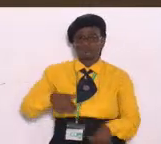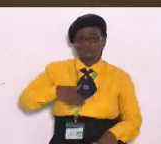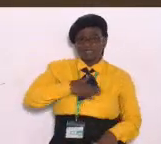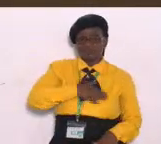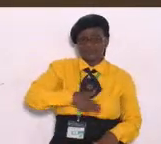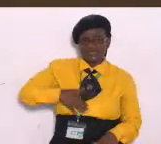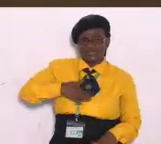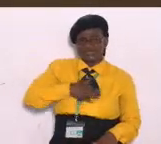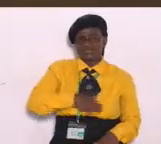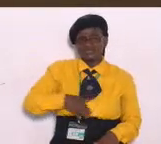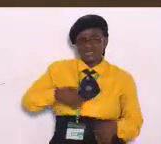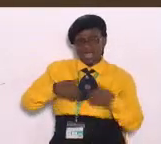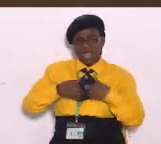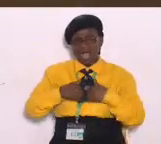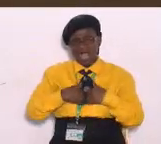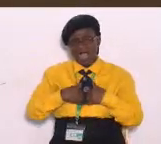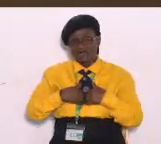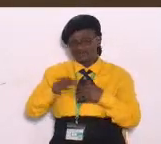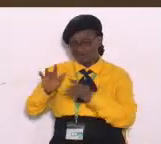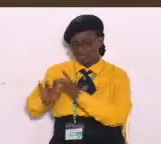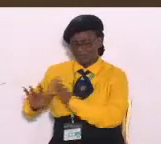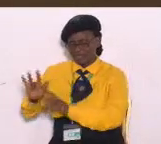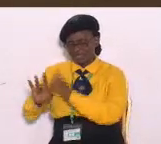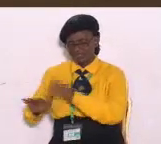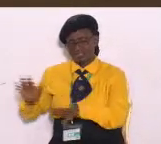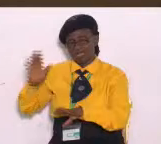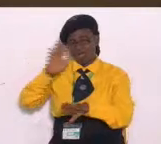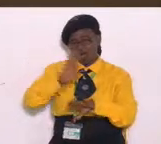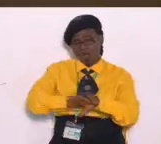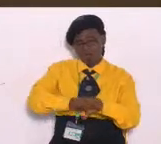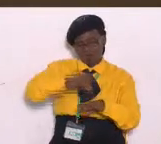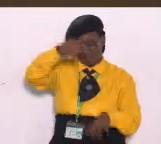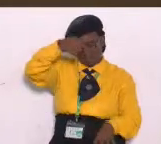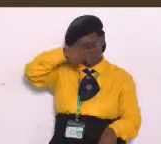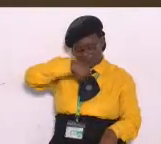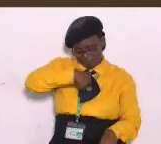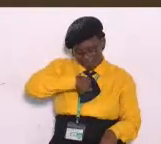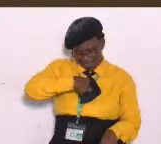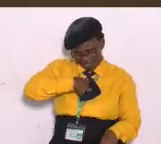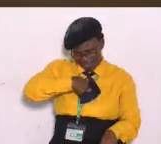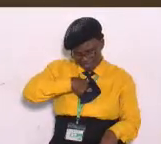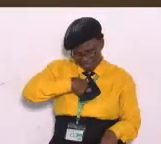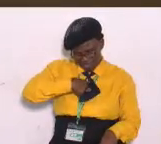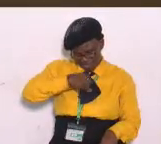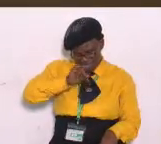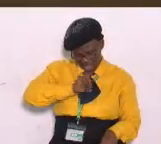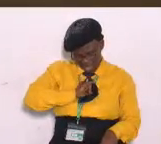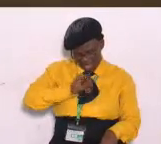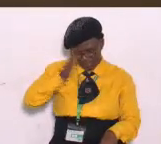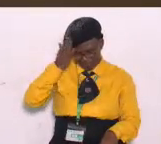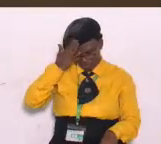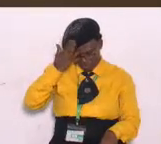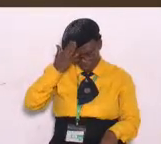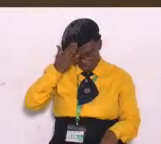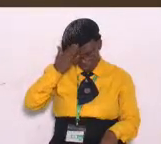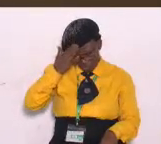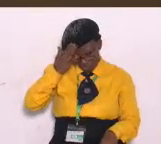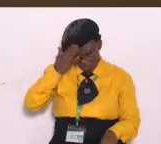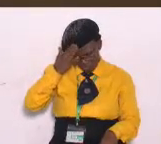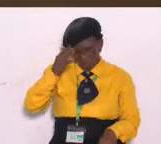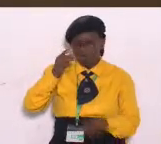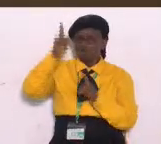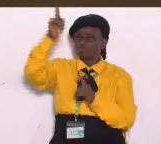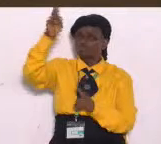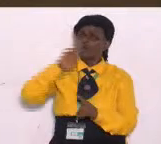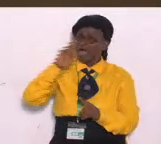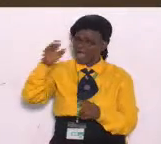Please have mercy on me. I know you are